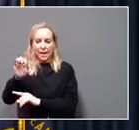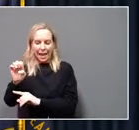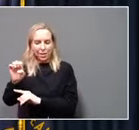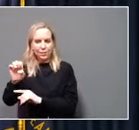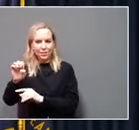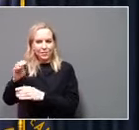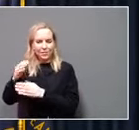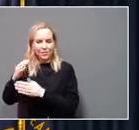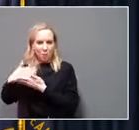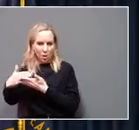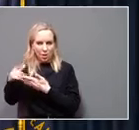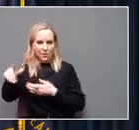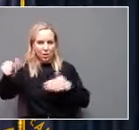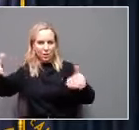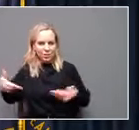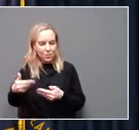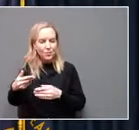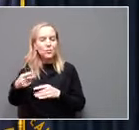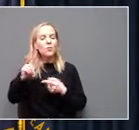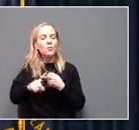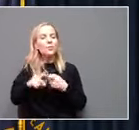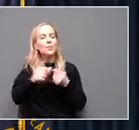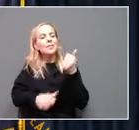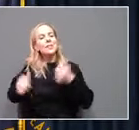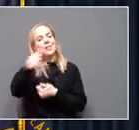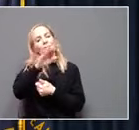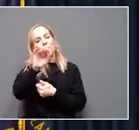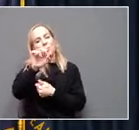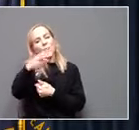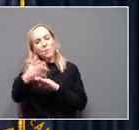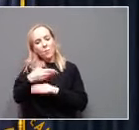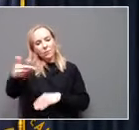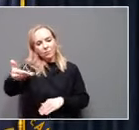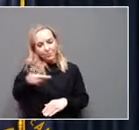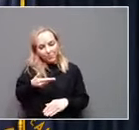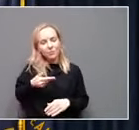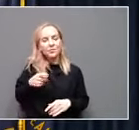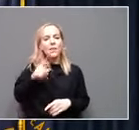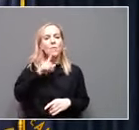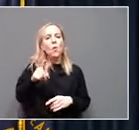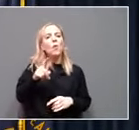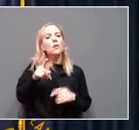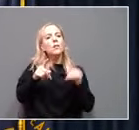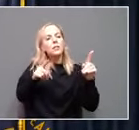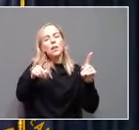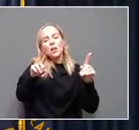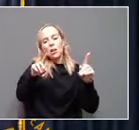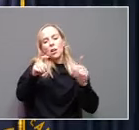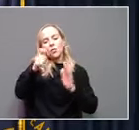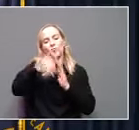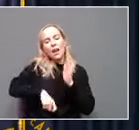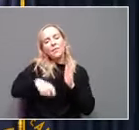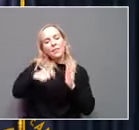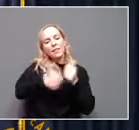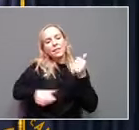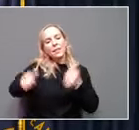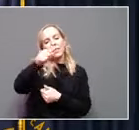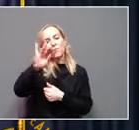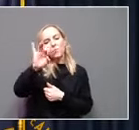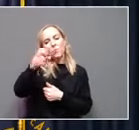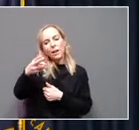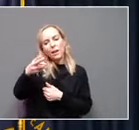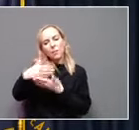the executive branch came forward with a draft executive branch budget. I do appreciate the Senate